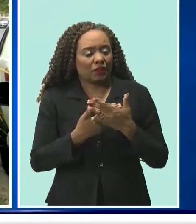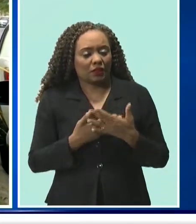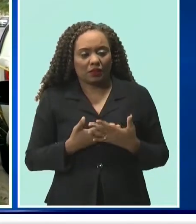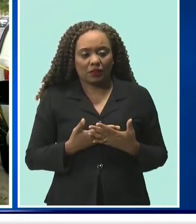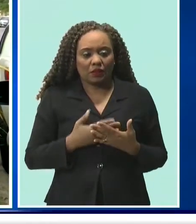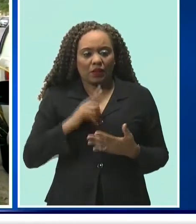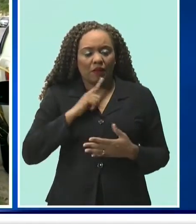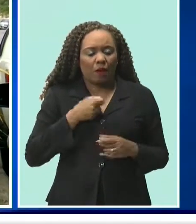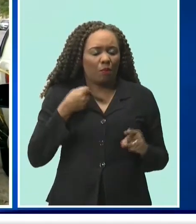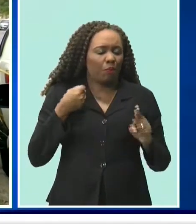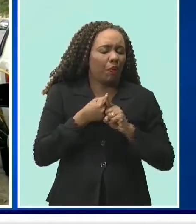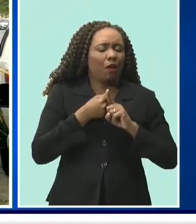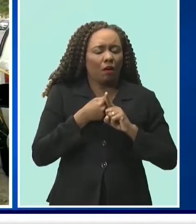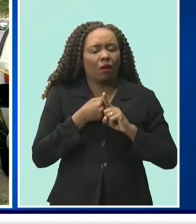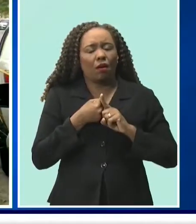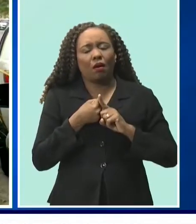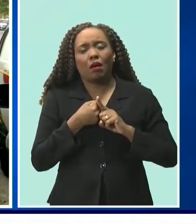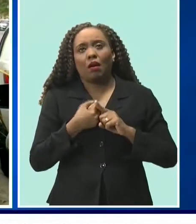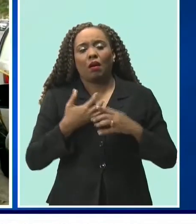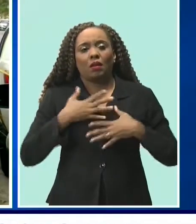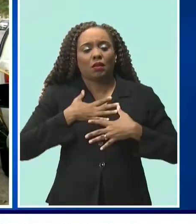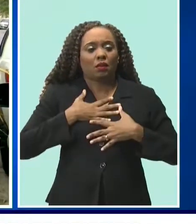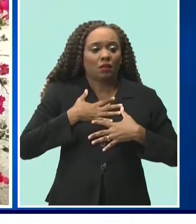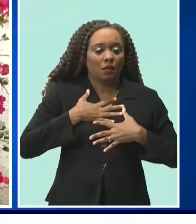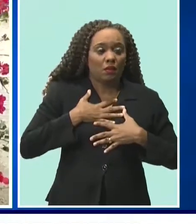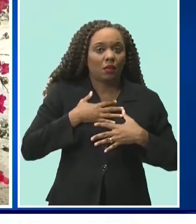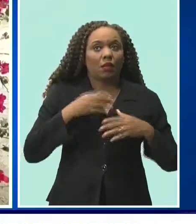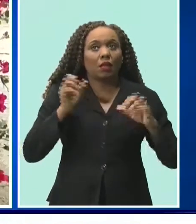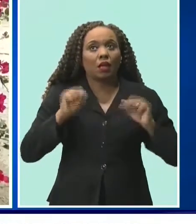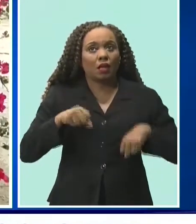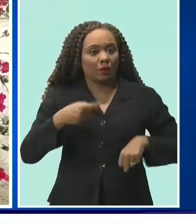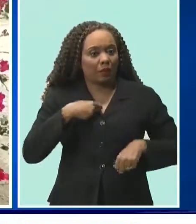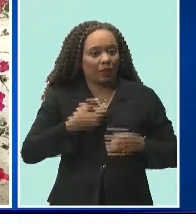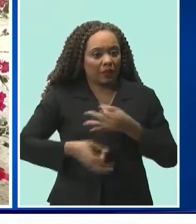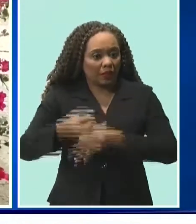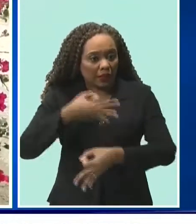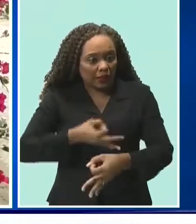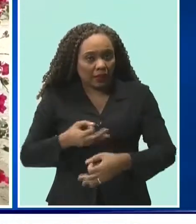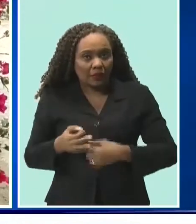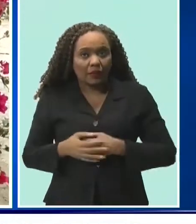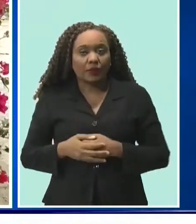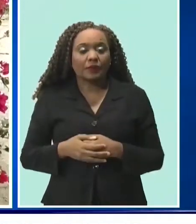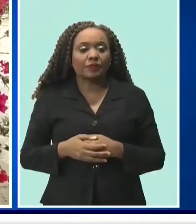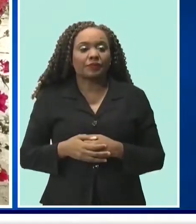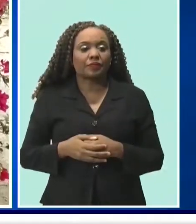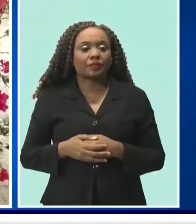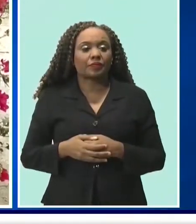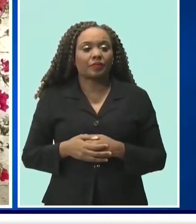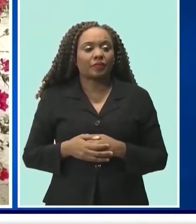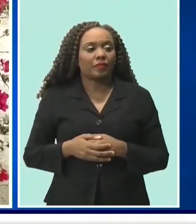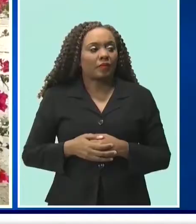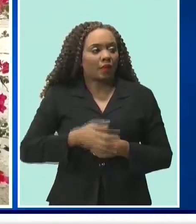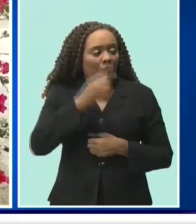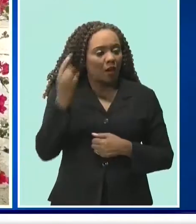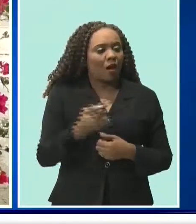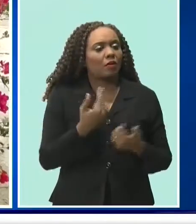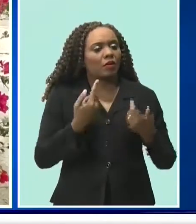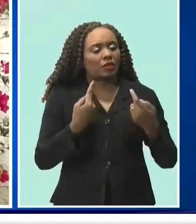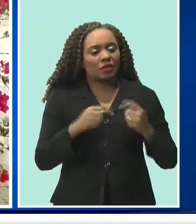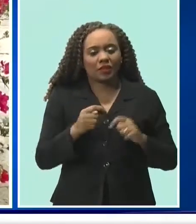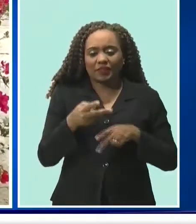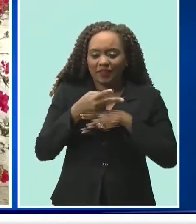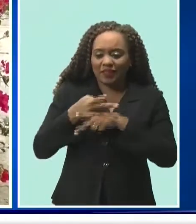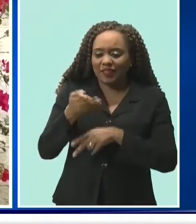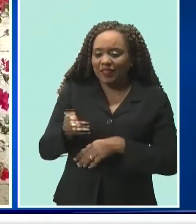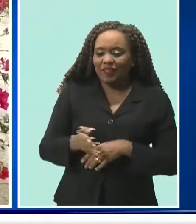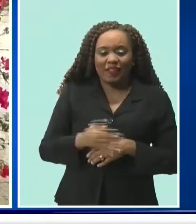hit me really hard because, as far as I'm concerned, that could have been me. He was one of those persons that always tried to look out for you. You could not